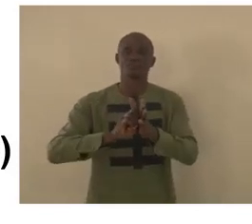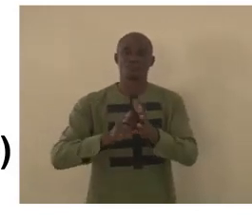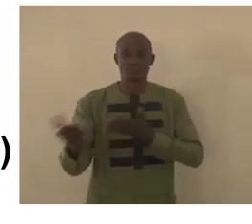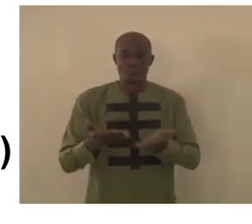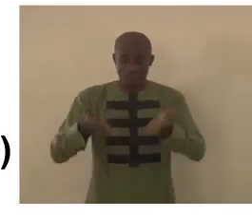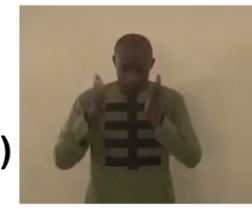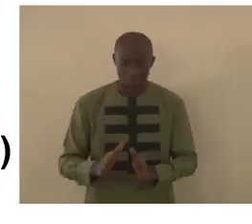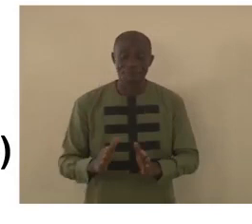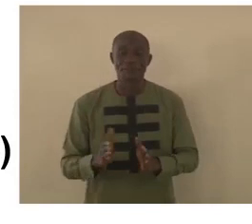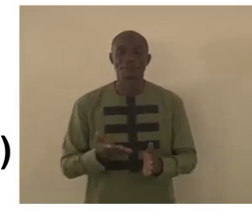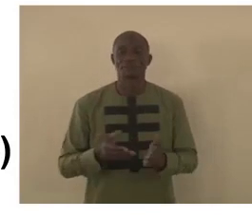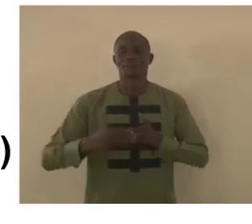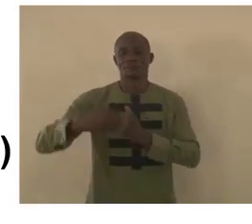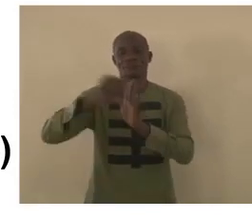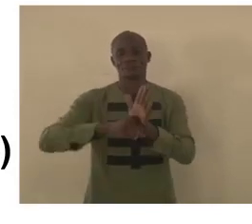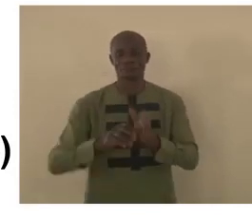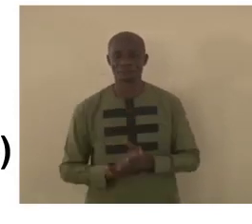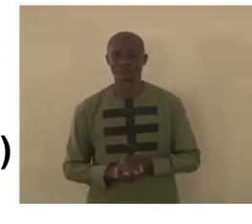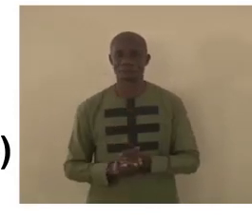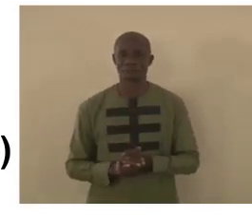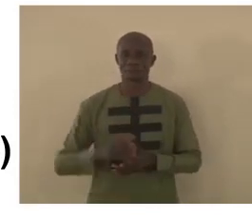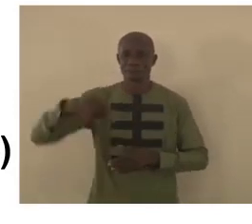what? Servant leadership.